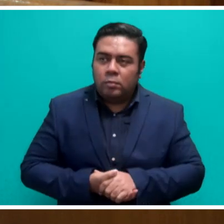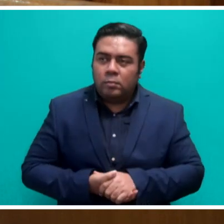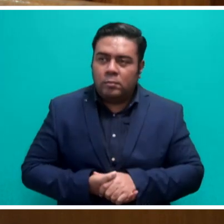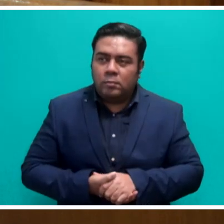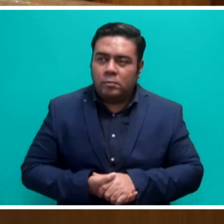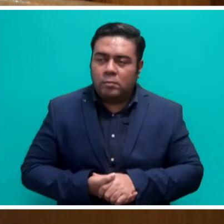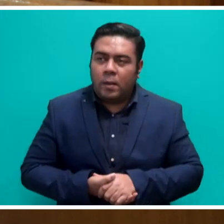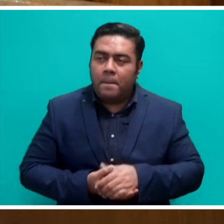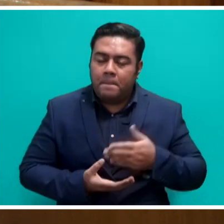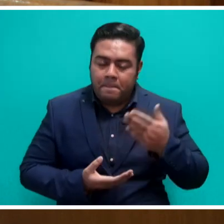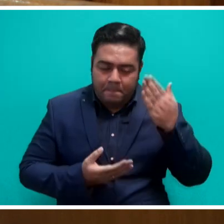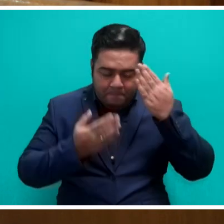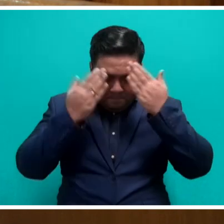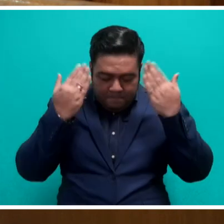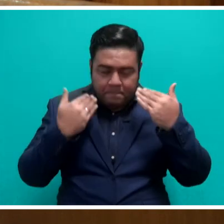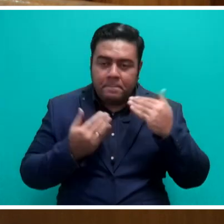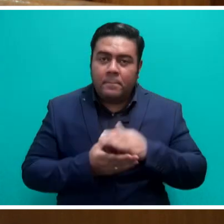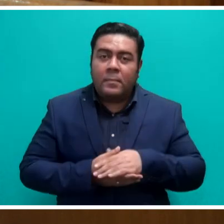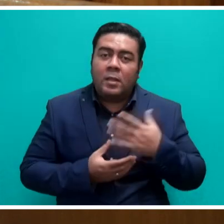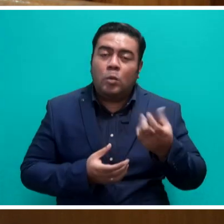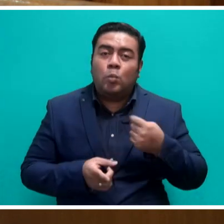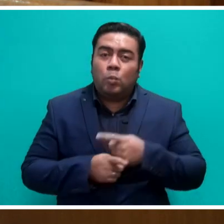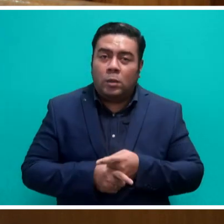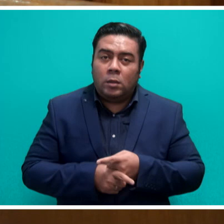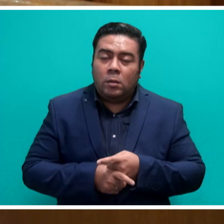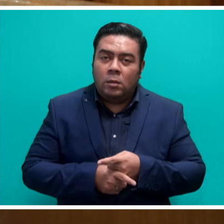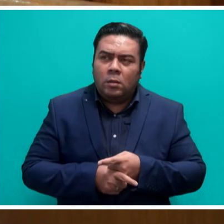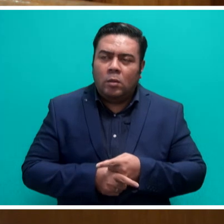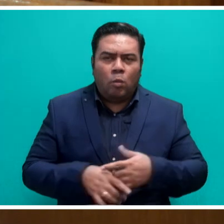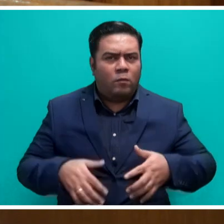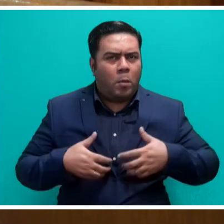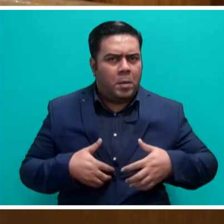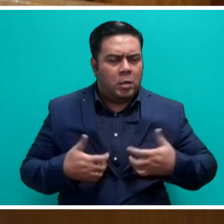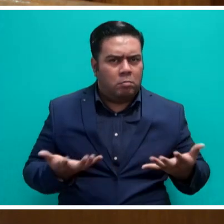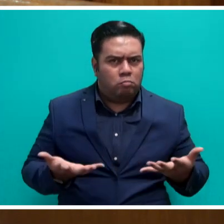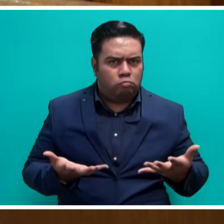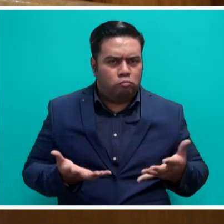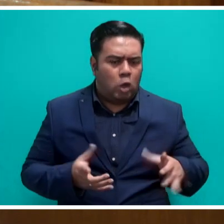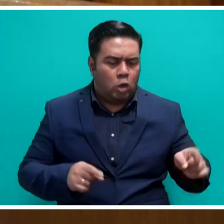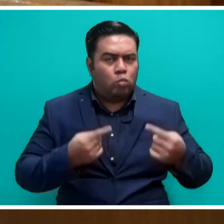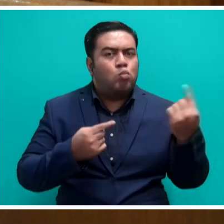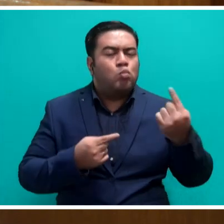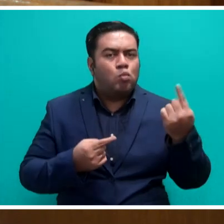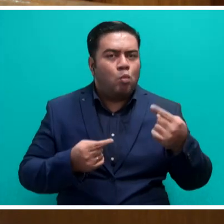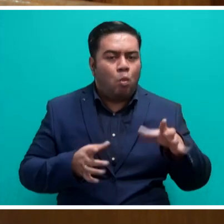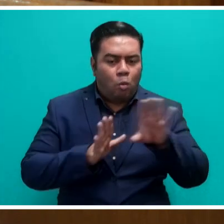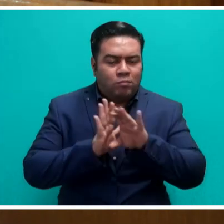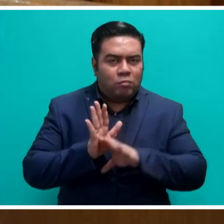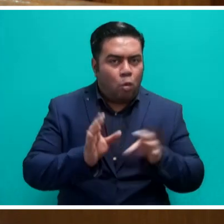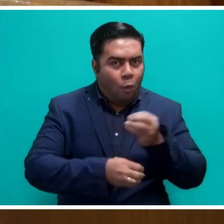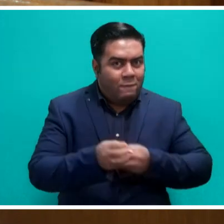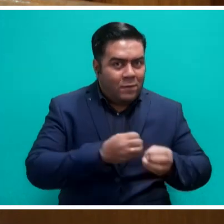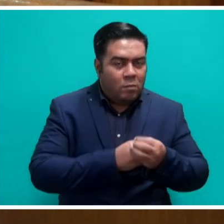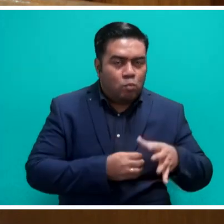Madam Deputy Speaker, in recent weeks, complaints against constitutional office holders have been highlighted in various